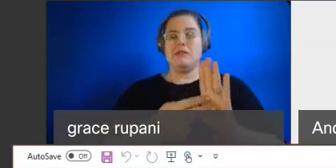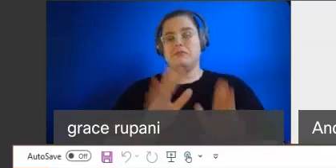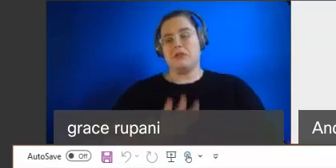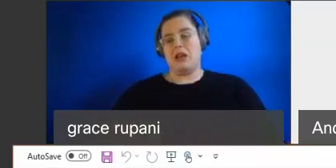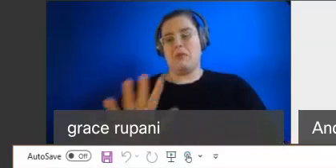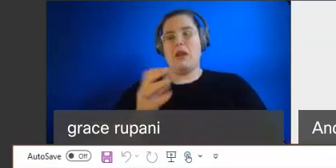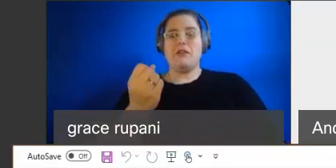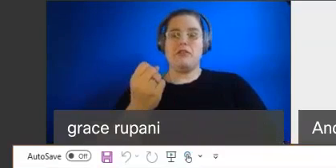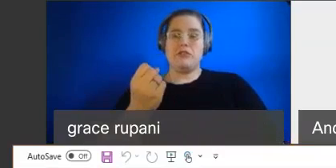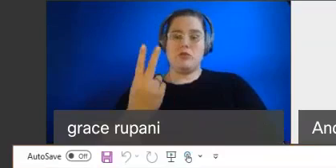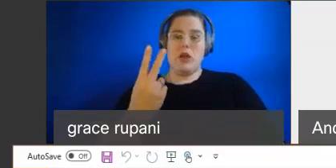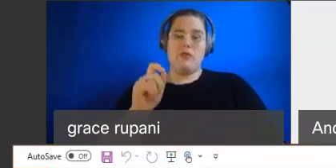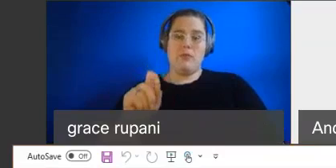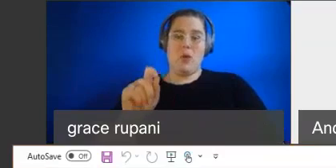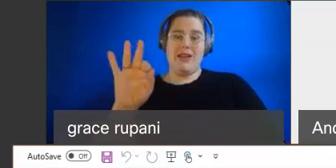12.9%.